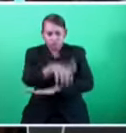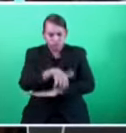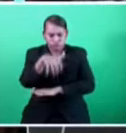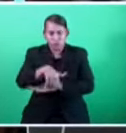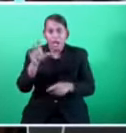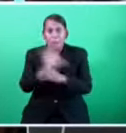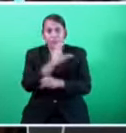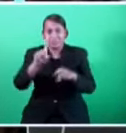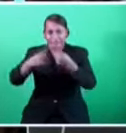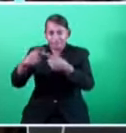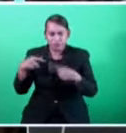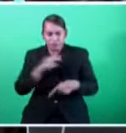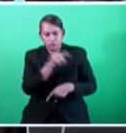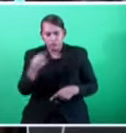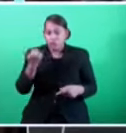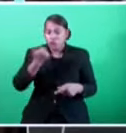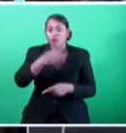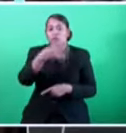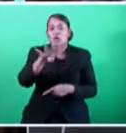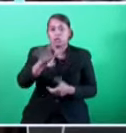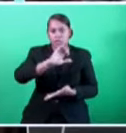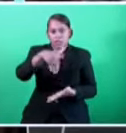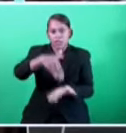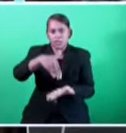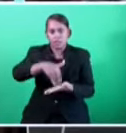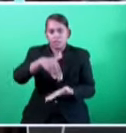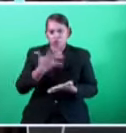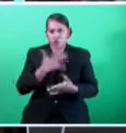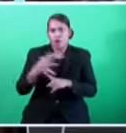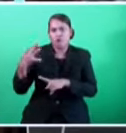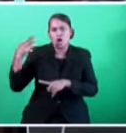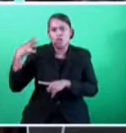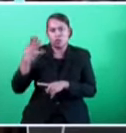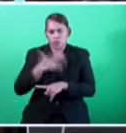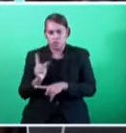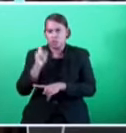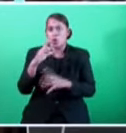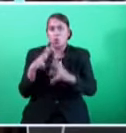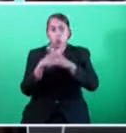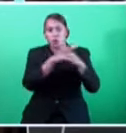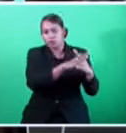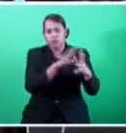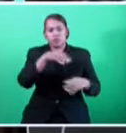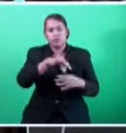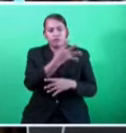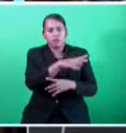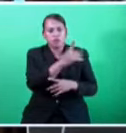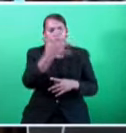divisions, 44 in the Central Division, 41 in the Western Division, and 51 in the Northern